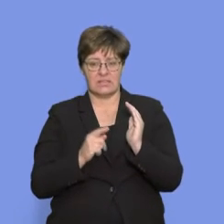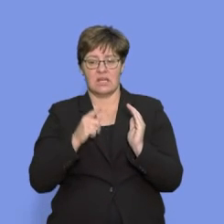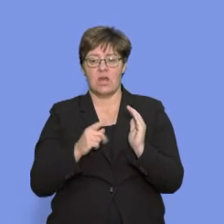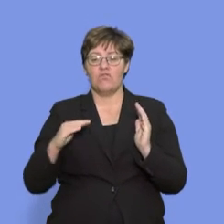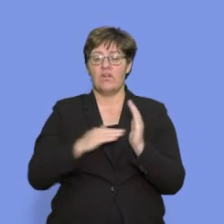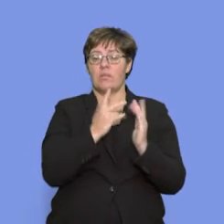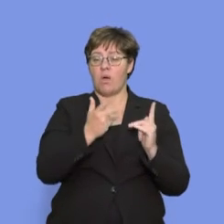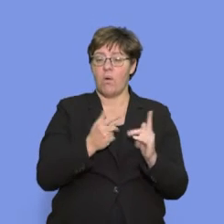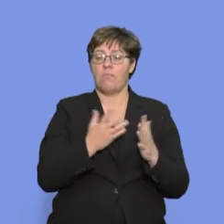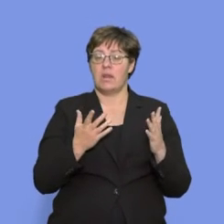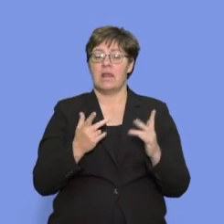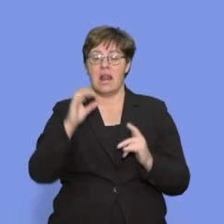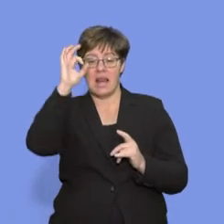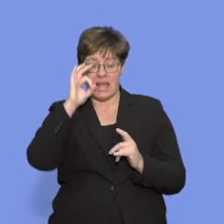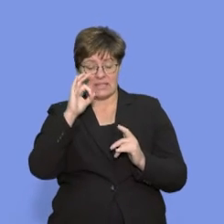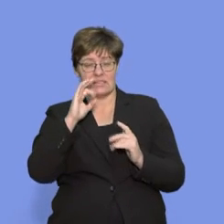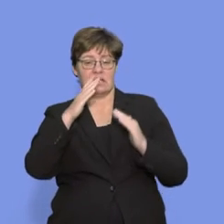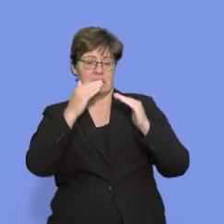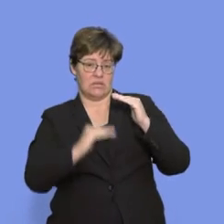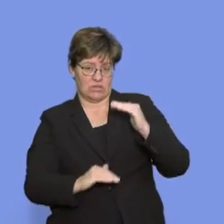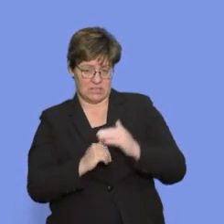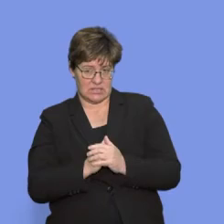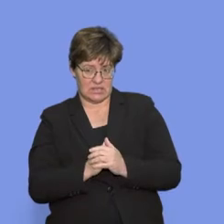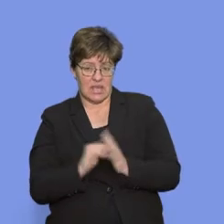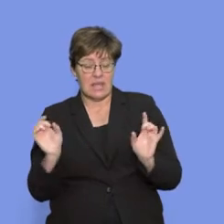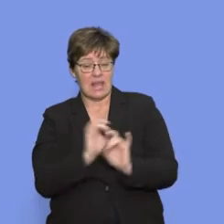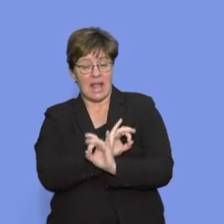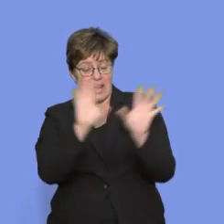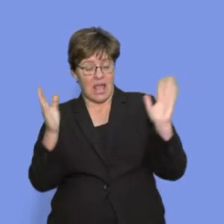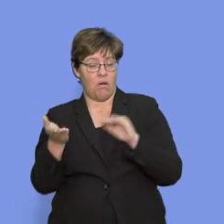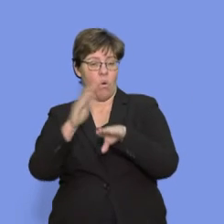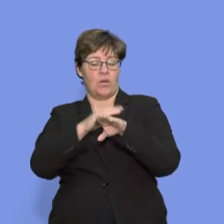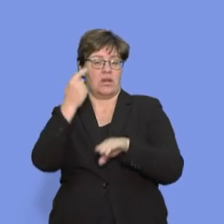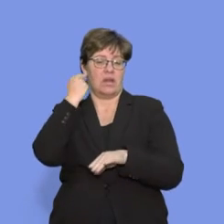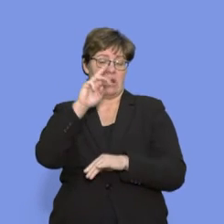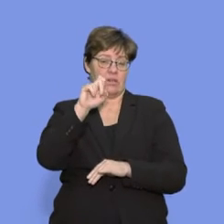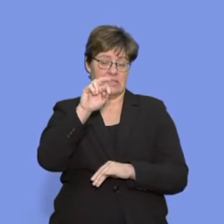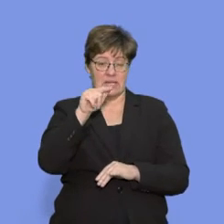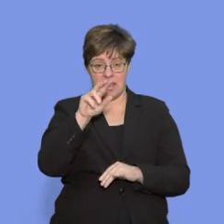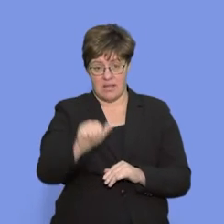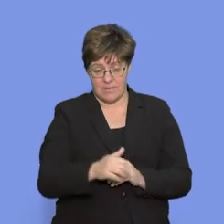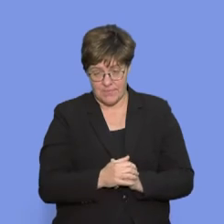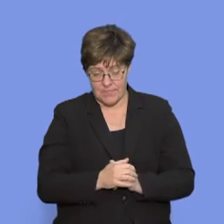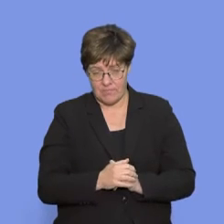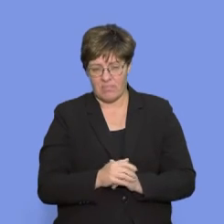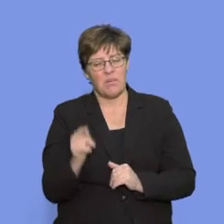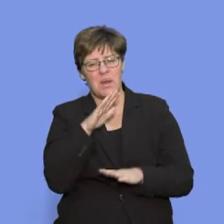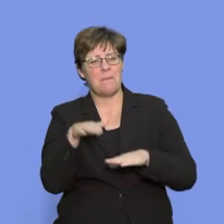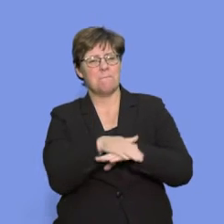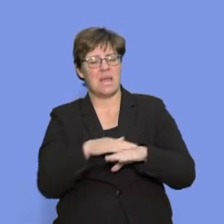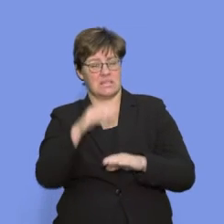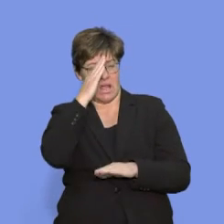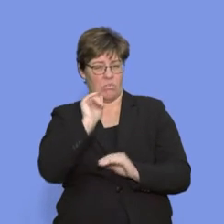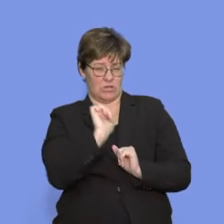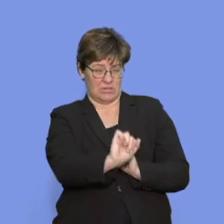decrease and there's a clear image on the retina. Right, so that is basically accommodation. So